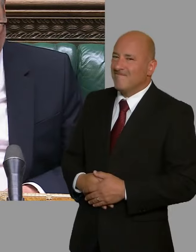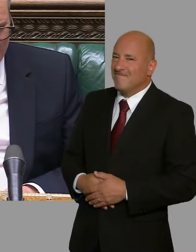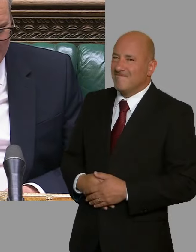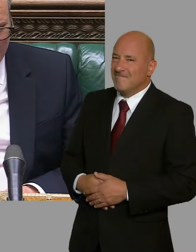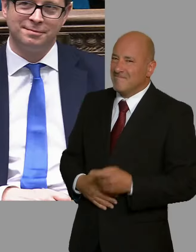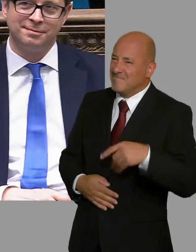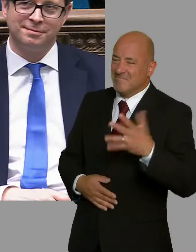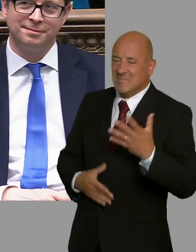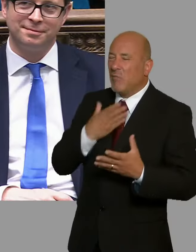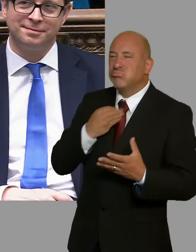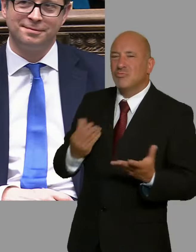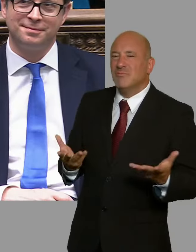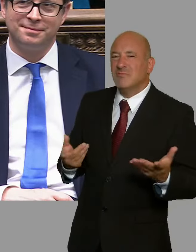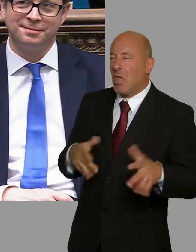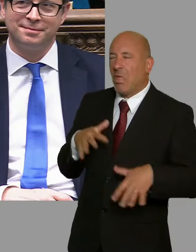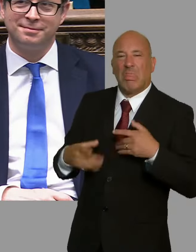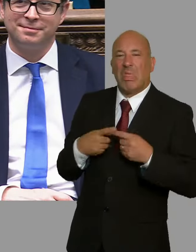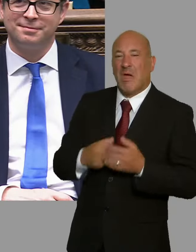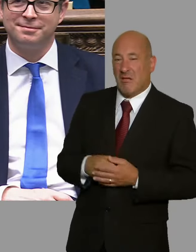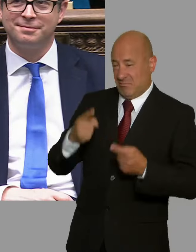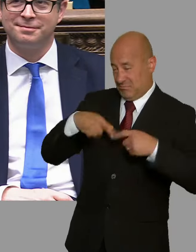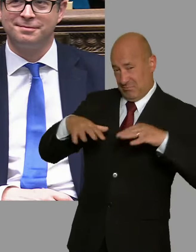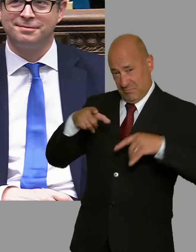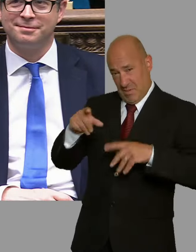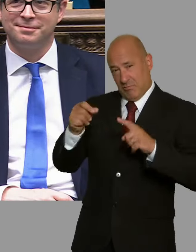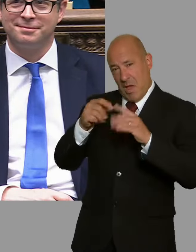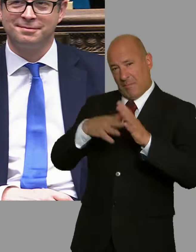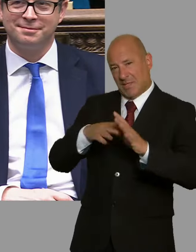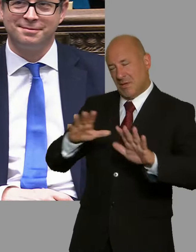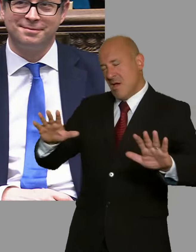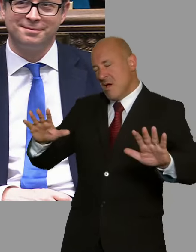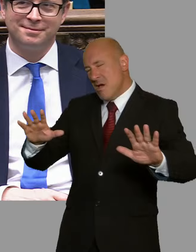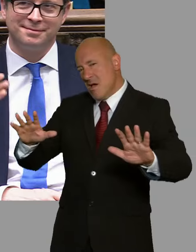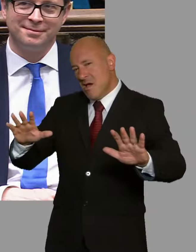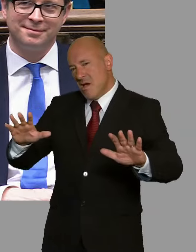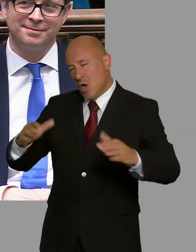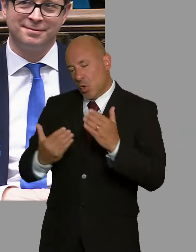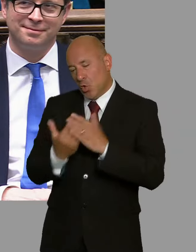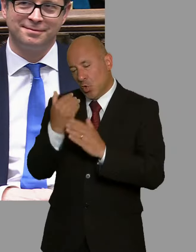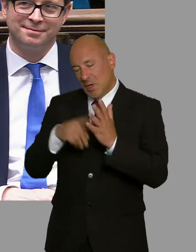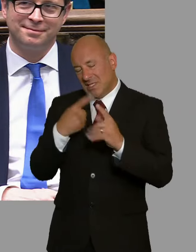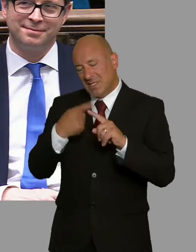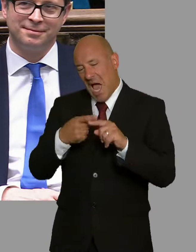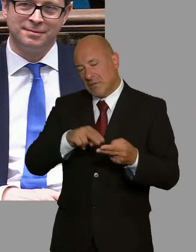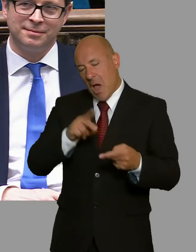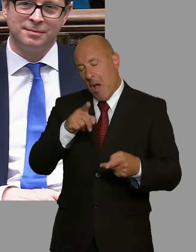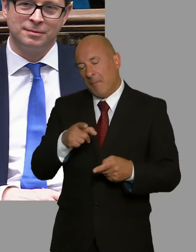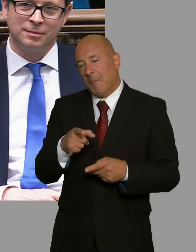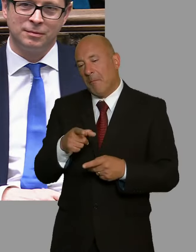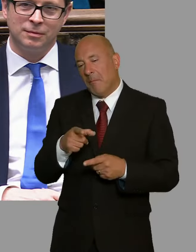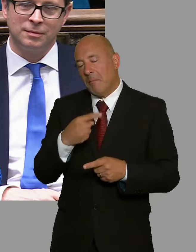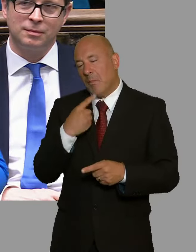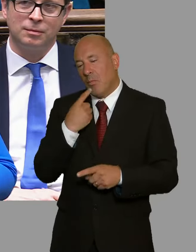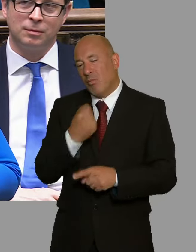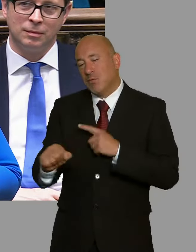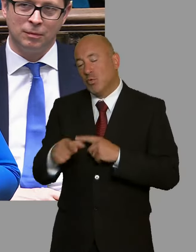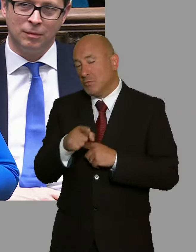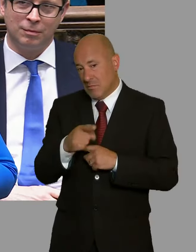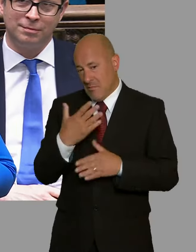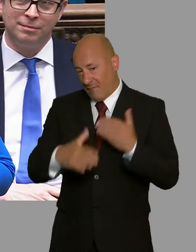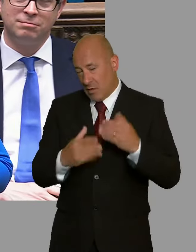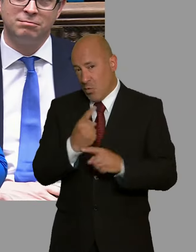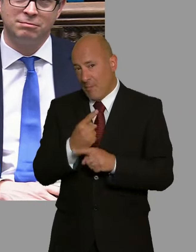is open warfare. The Deputy Prime Minister clearly calling the shots. What is it that we've learned? We're heading for new tax rises. We